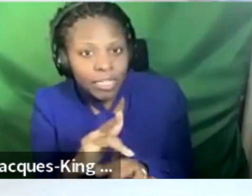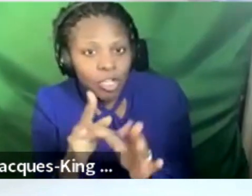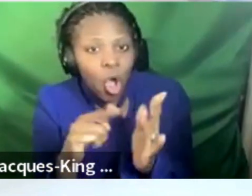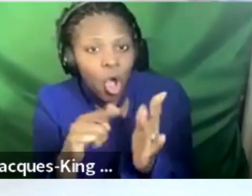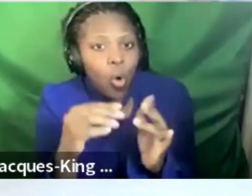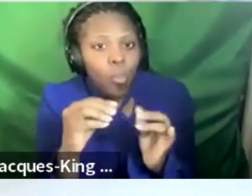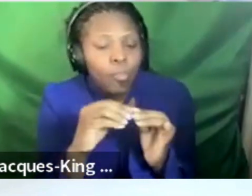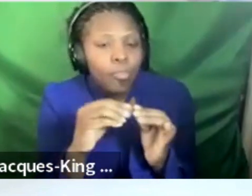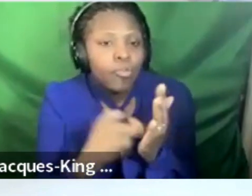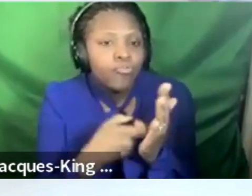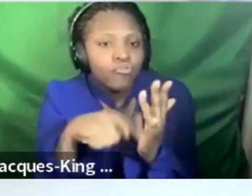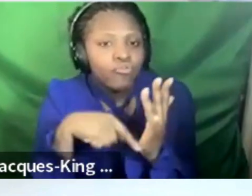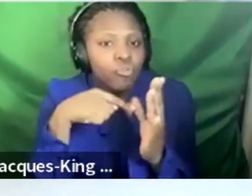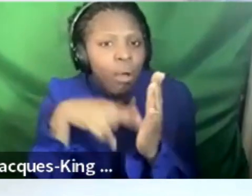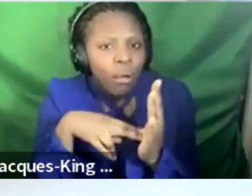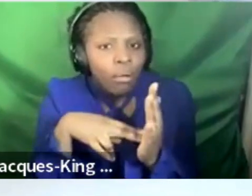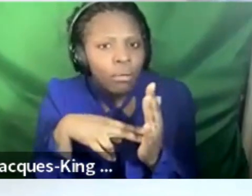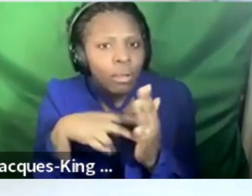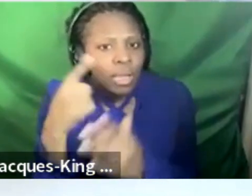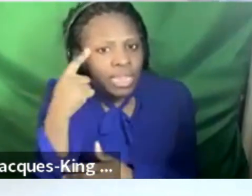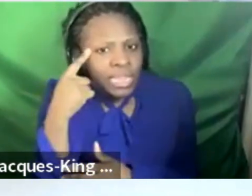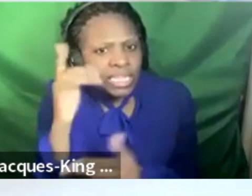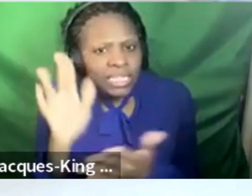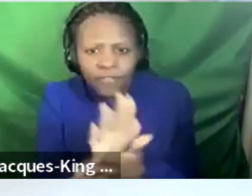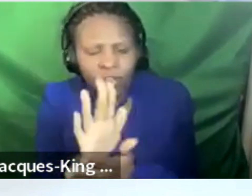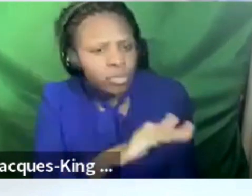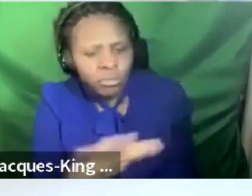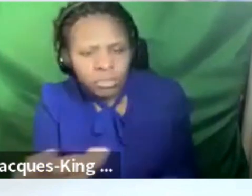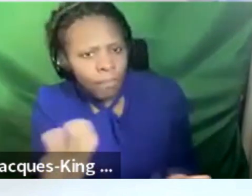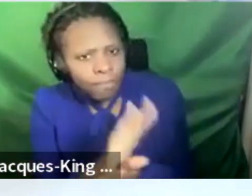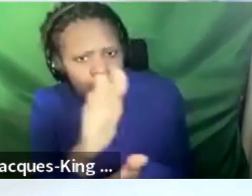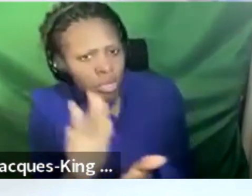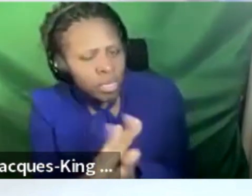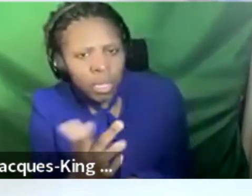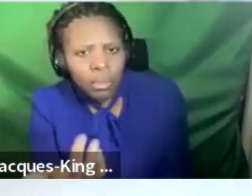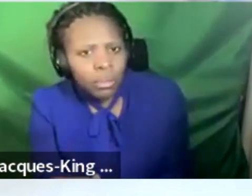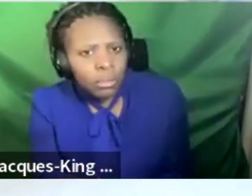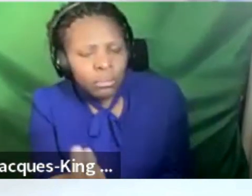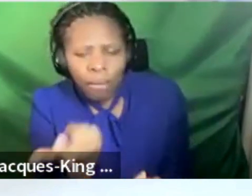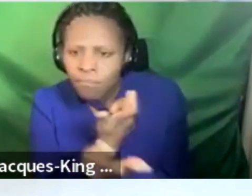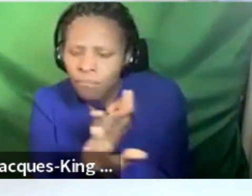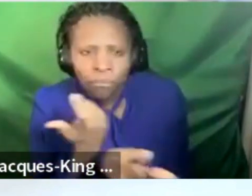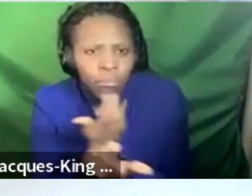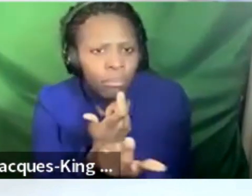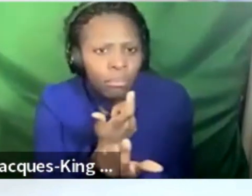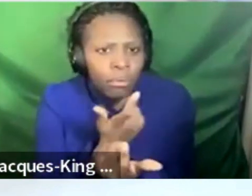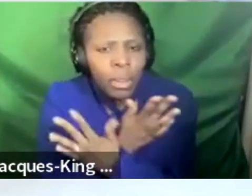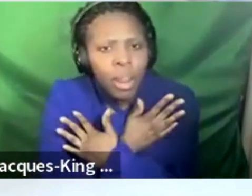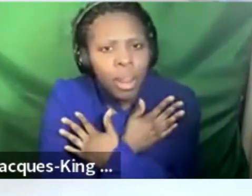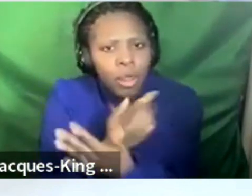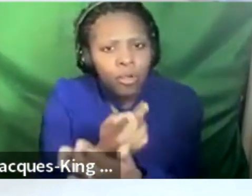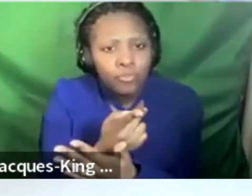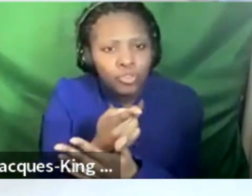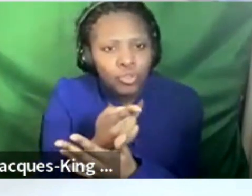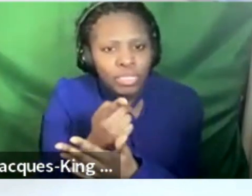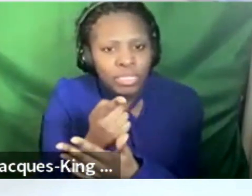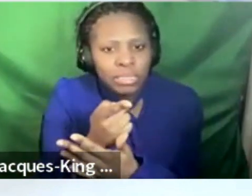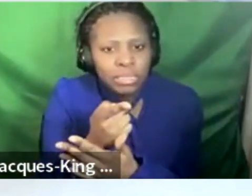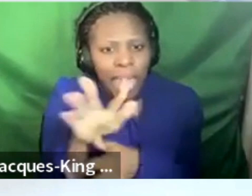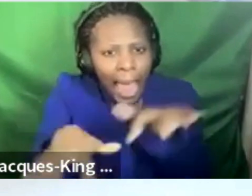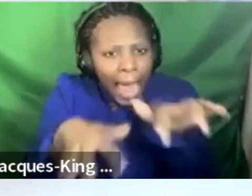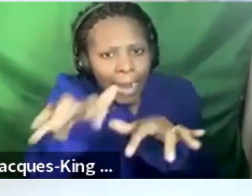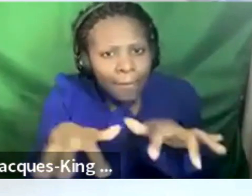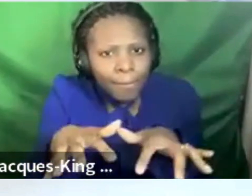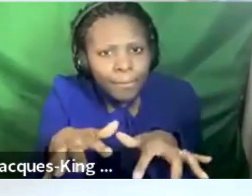I've seen productions where Oberon thinks that's really funny, but actually it's not funny when she does it. She's